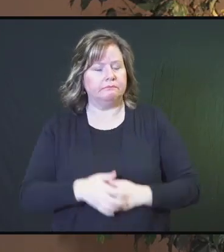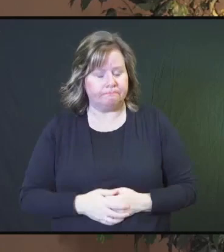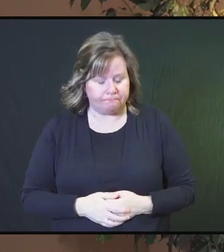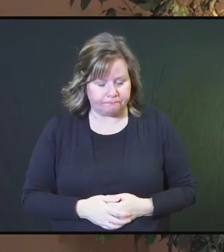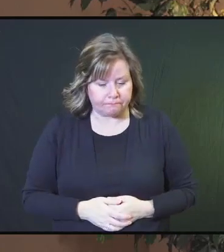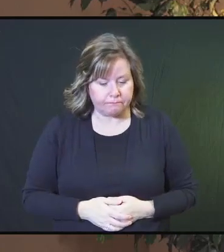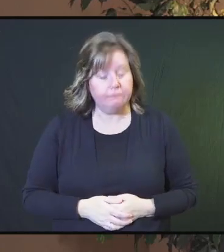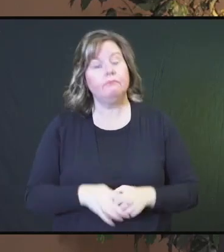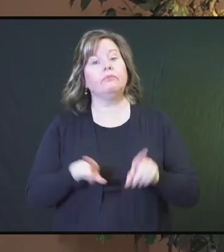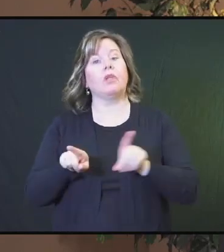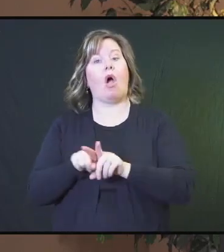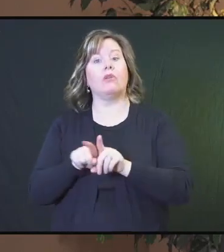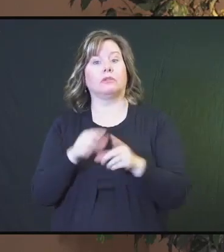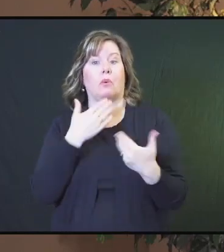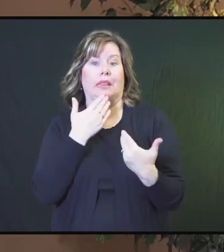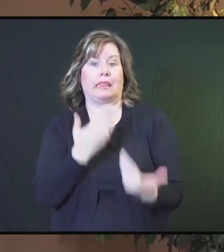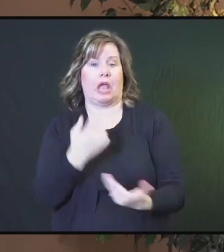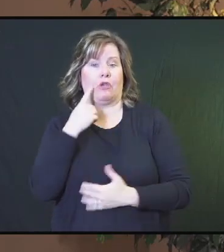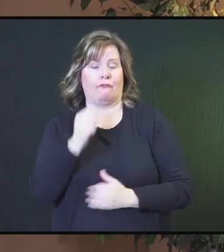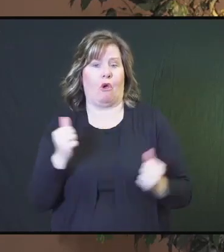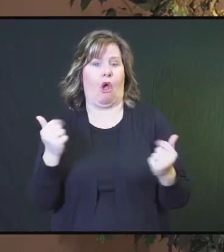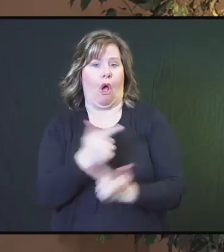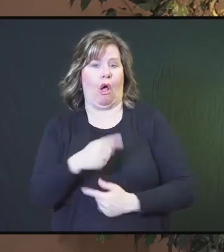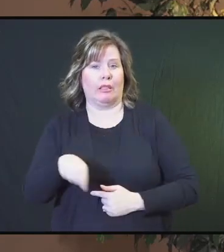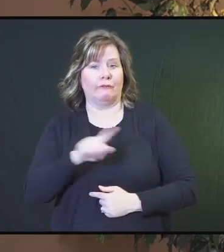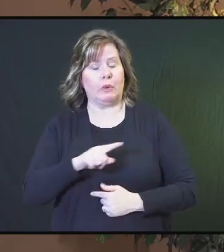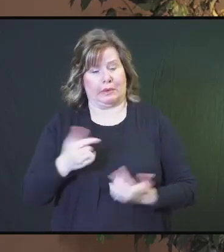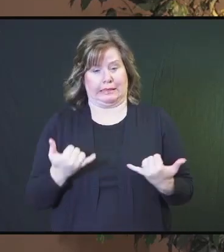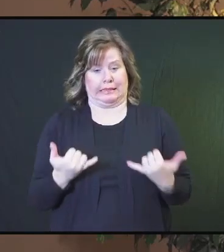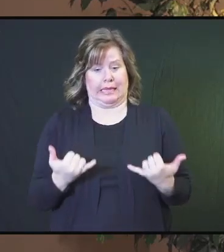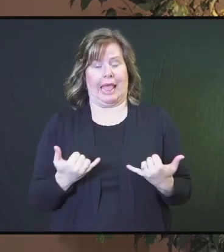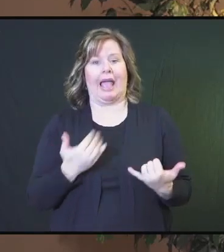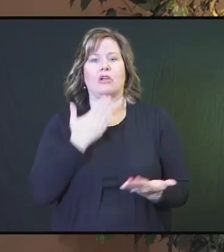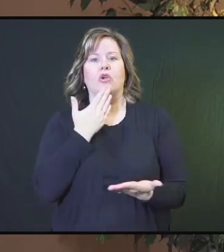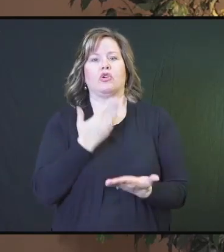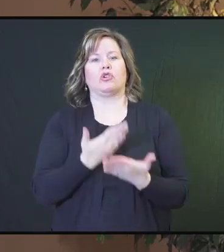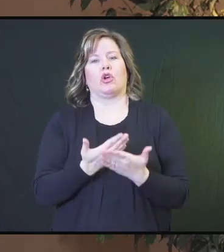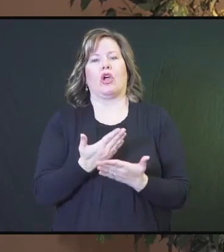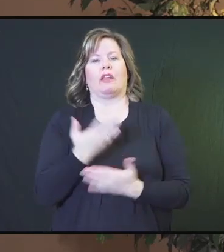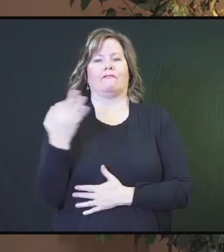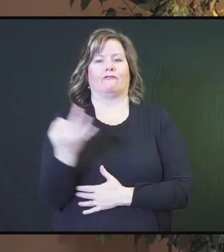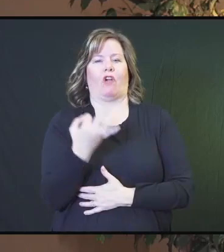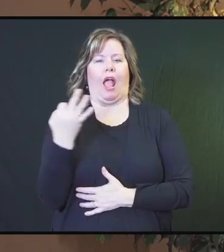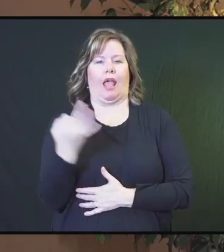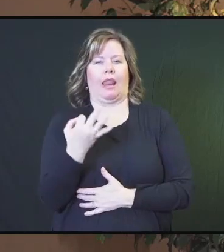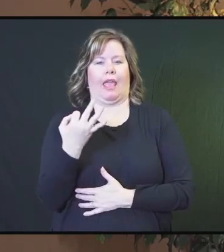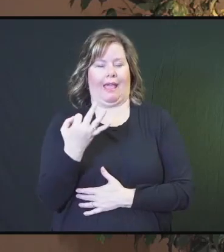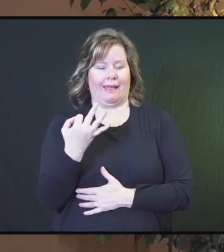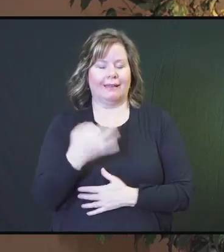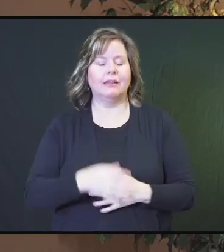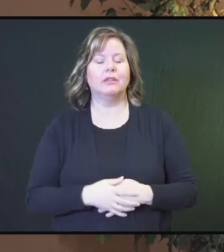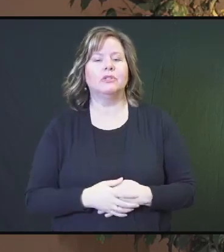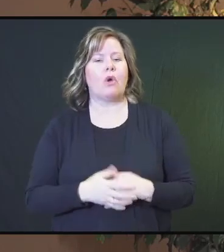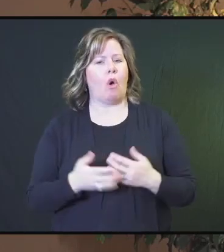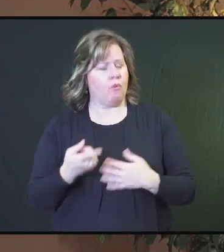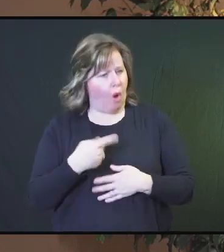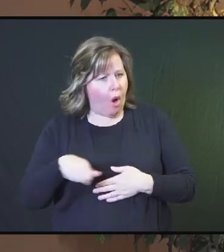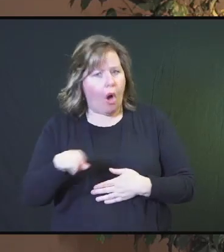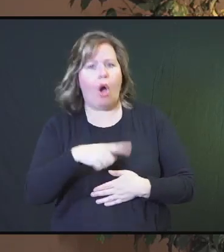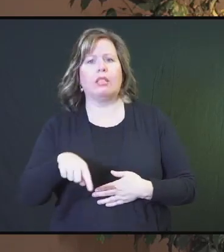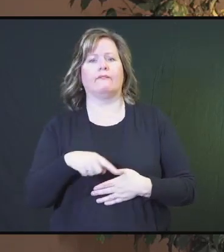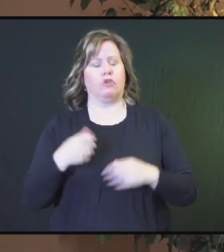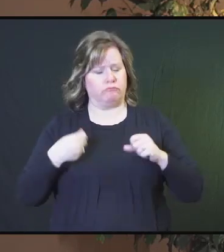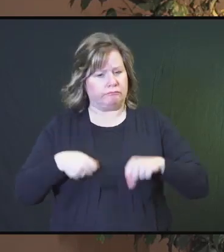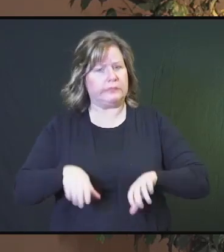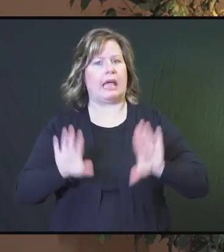you. Today is Good Friday. The theme of the day is sacrifice. And so I really want to thank all of you, because everyone has sacrificed a great